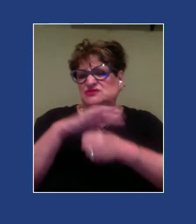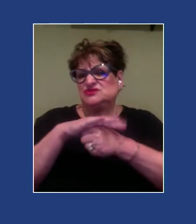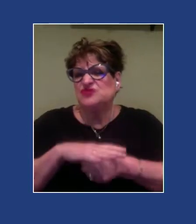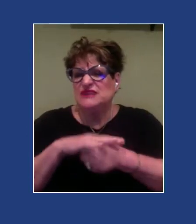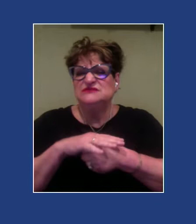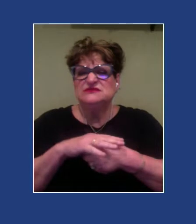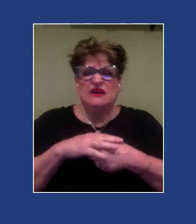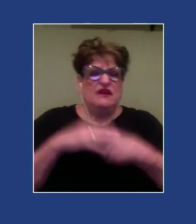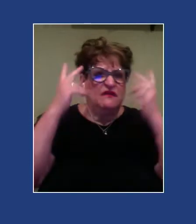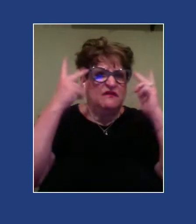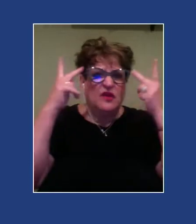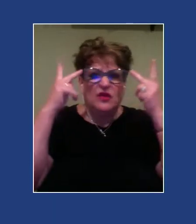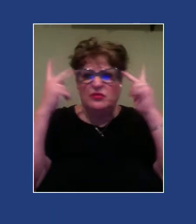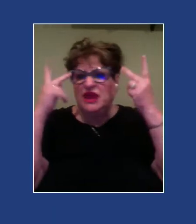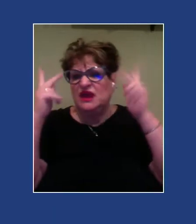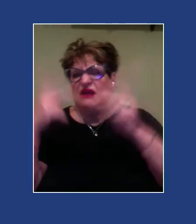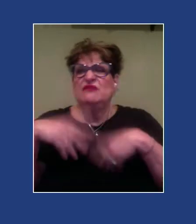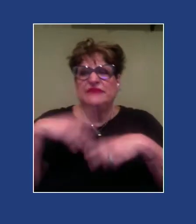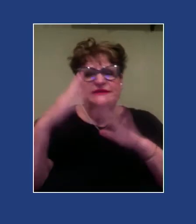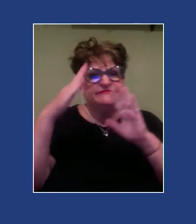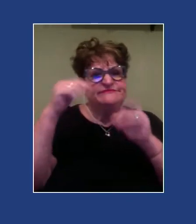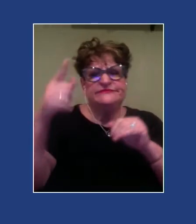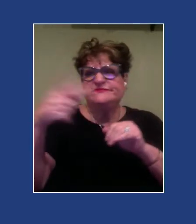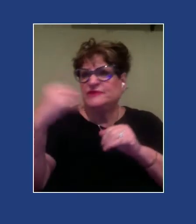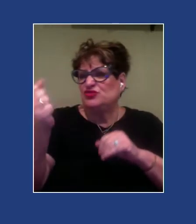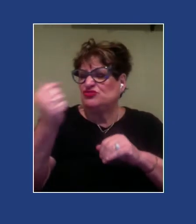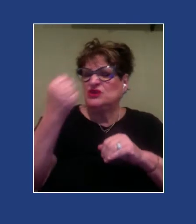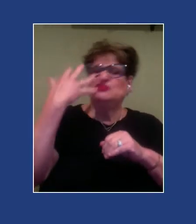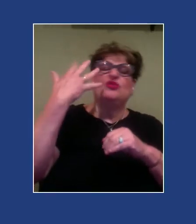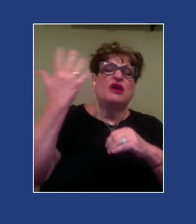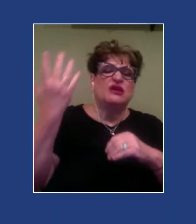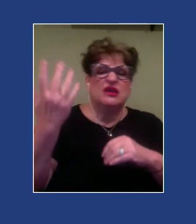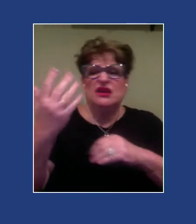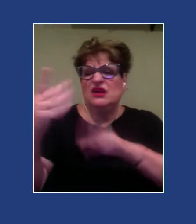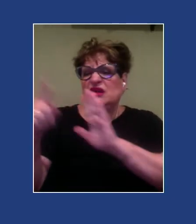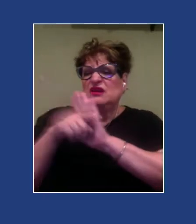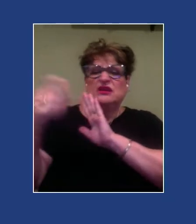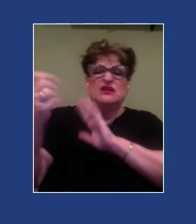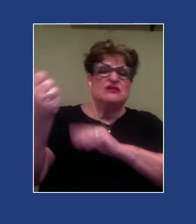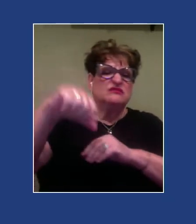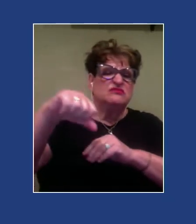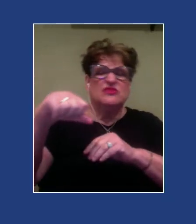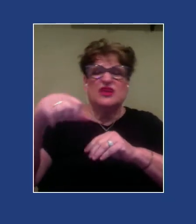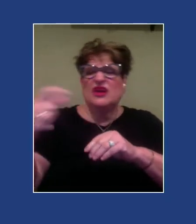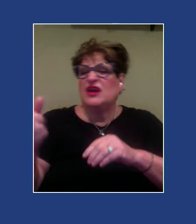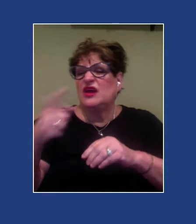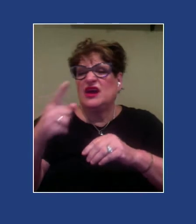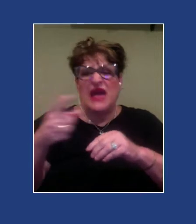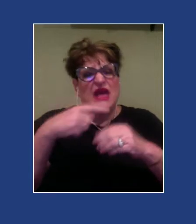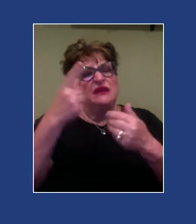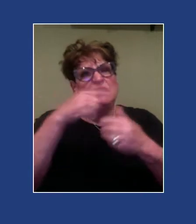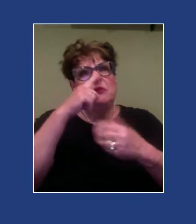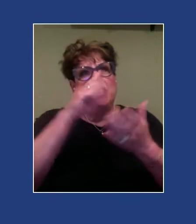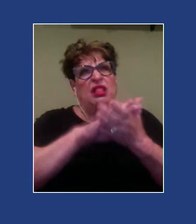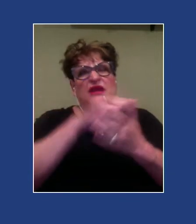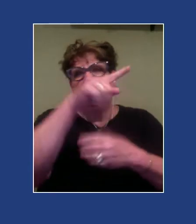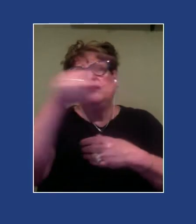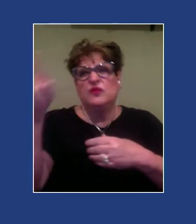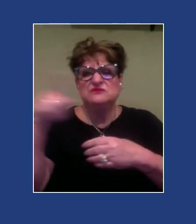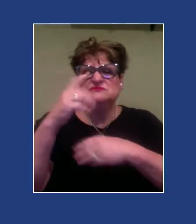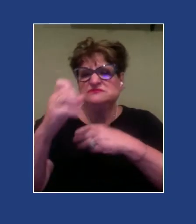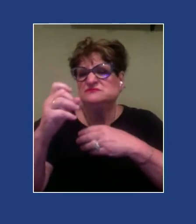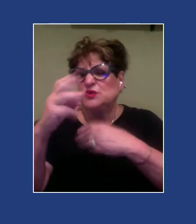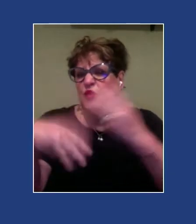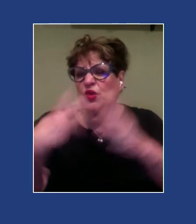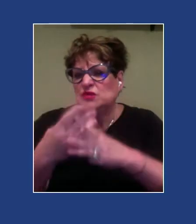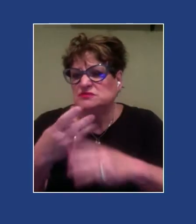transphobia, expecting rejection, believing all the negative things that society has to say about your gender identity or expression, and identity concealment for fear of